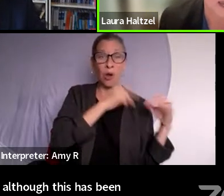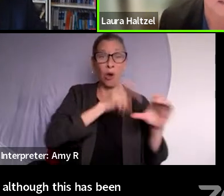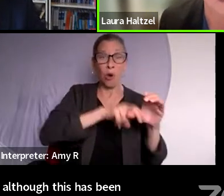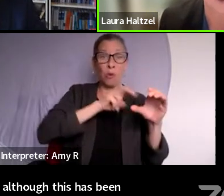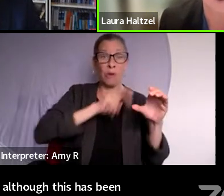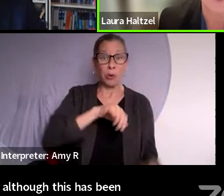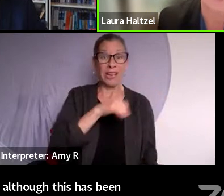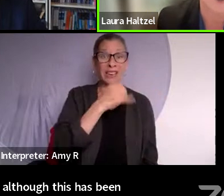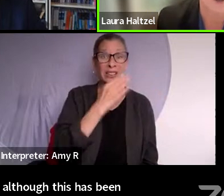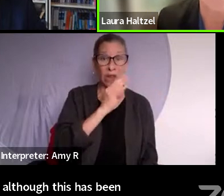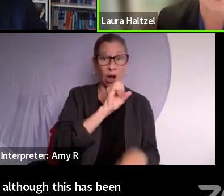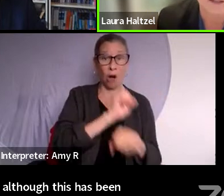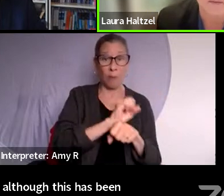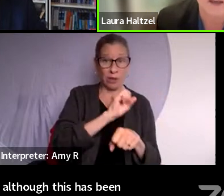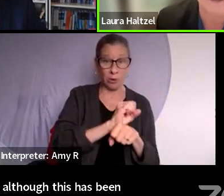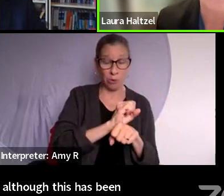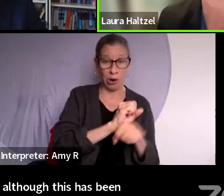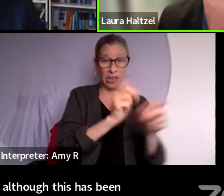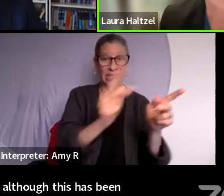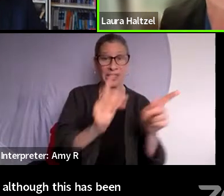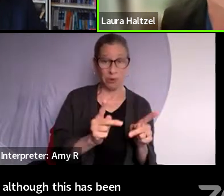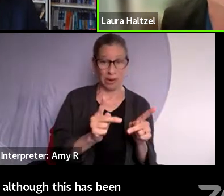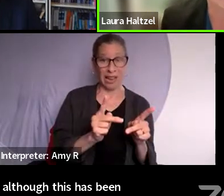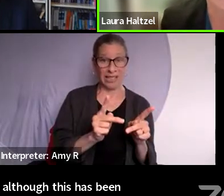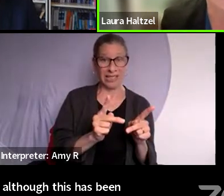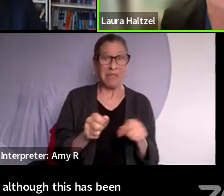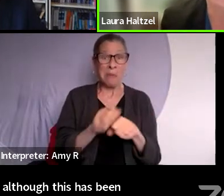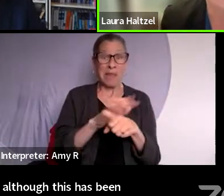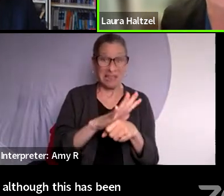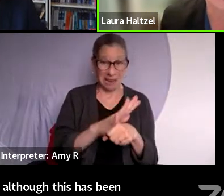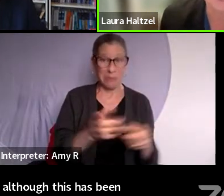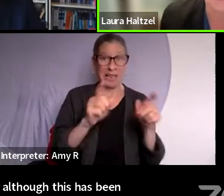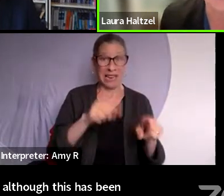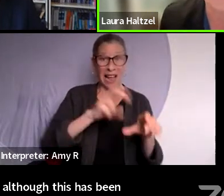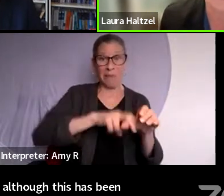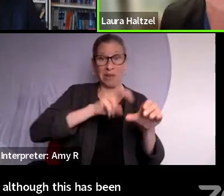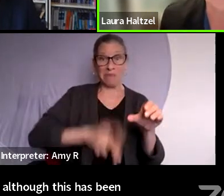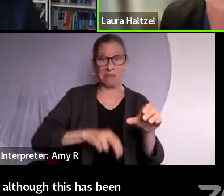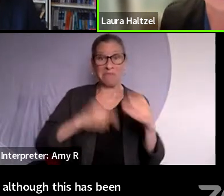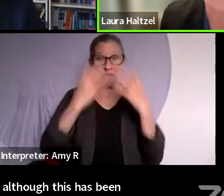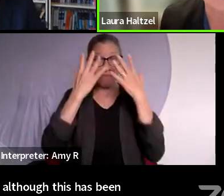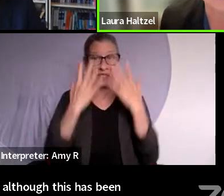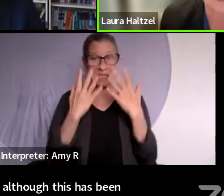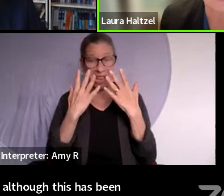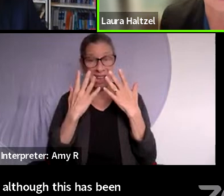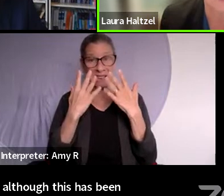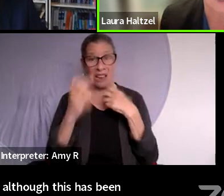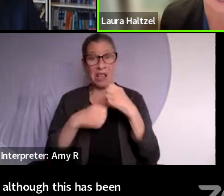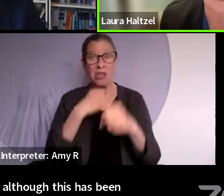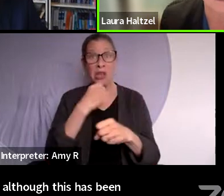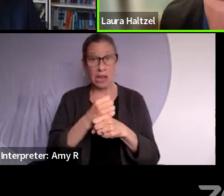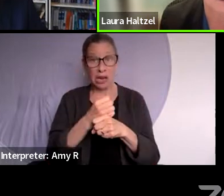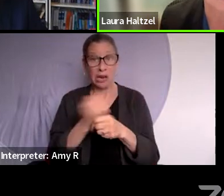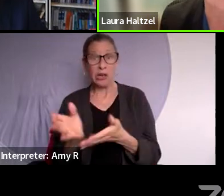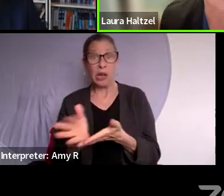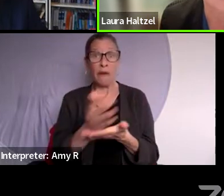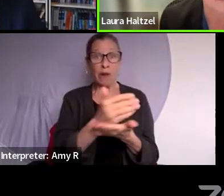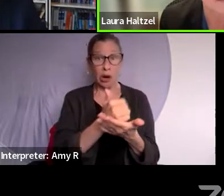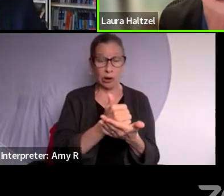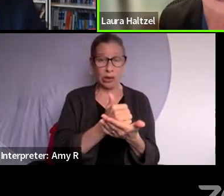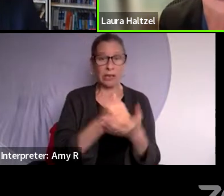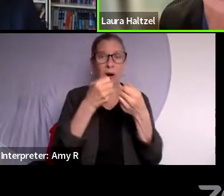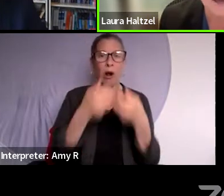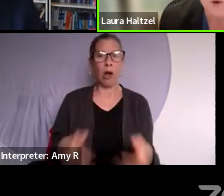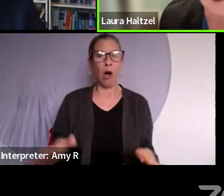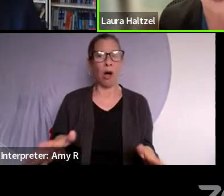in some cases, which we saw during the pandemic. And unfortunately, those years of earnings are